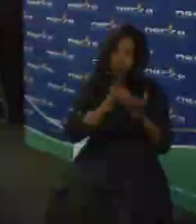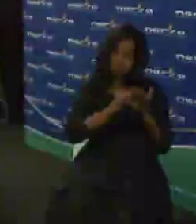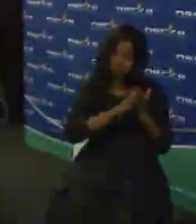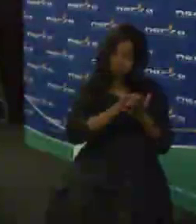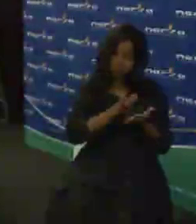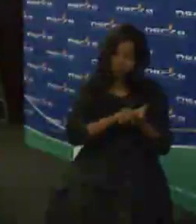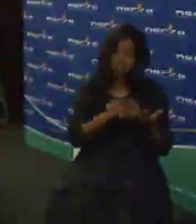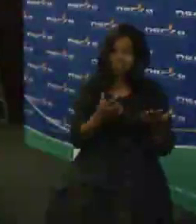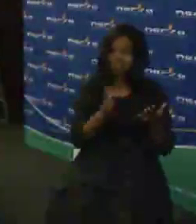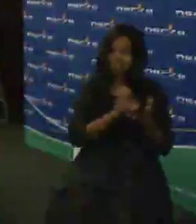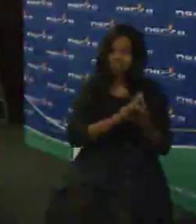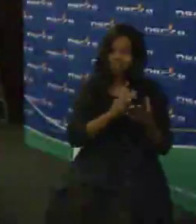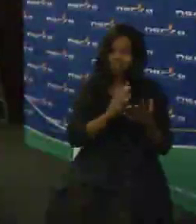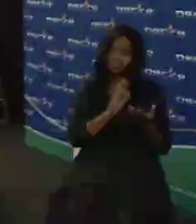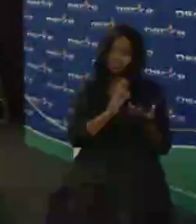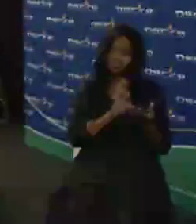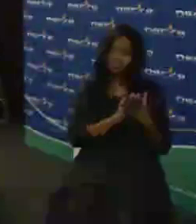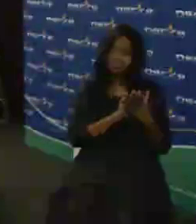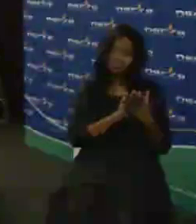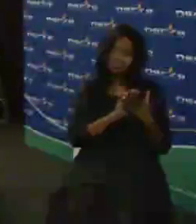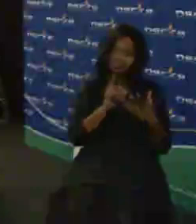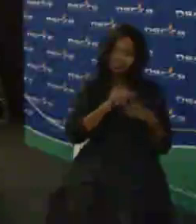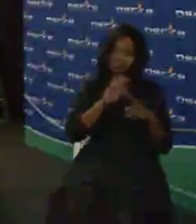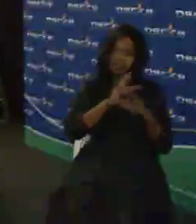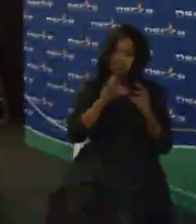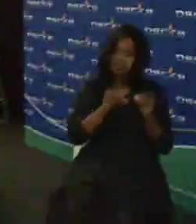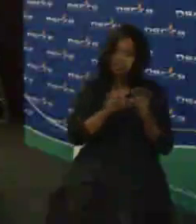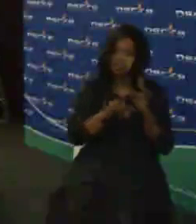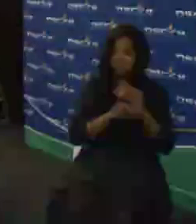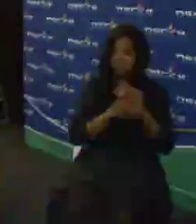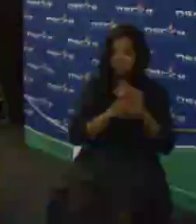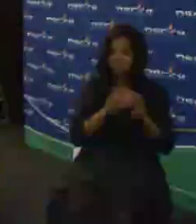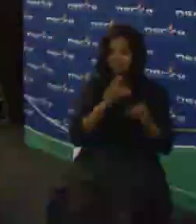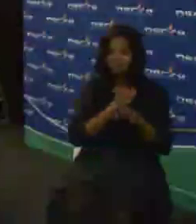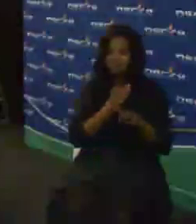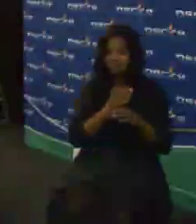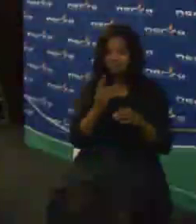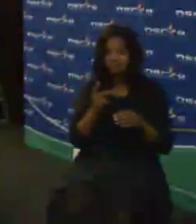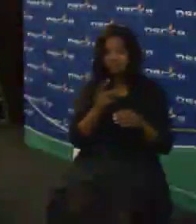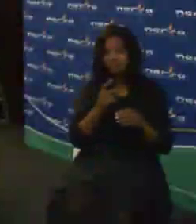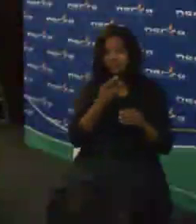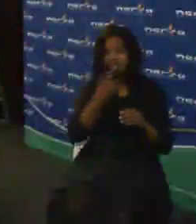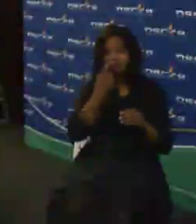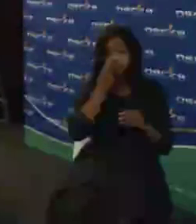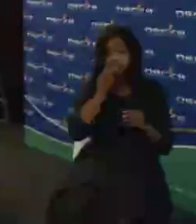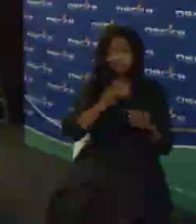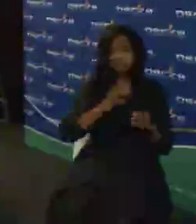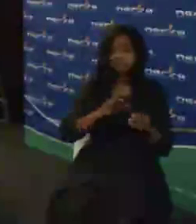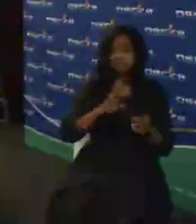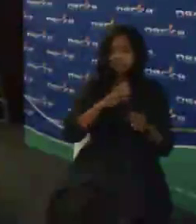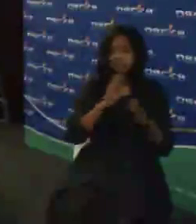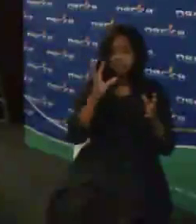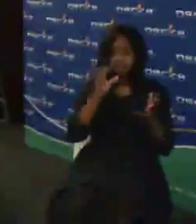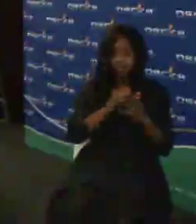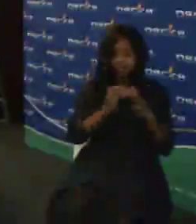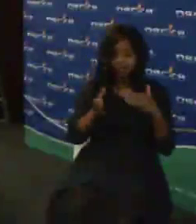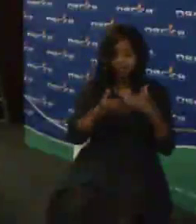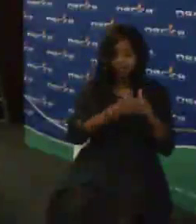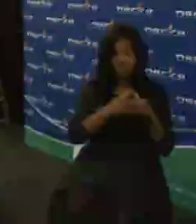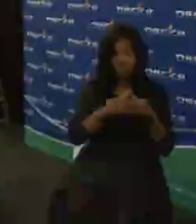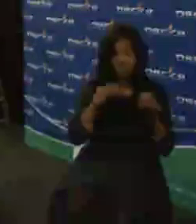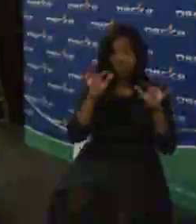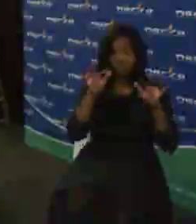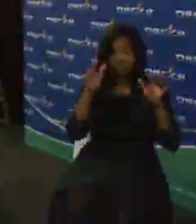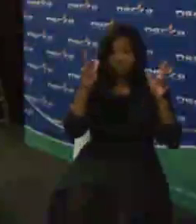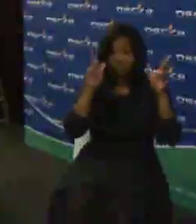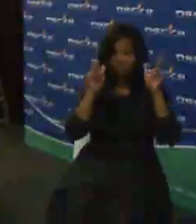account. I think that's also the emphasis from the question from Mr. Kisa. Ladies and gentlemen, we have come to the end of these